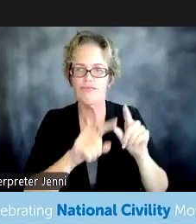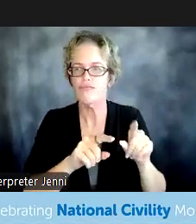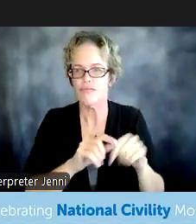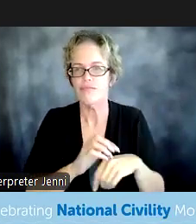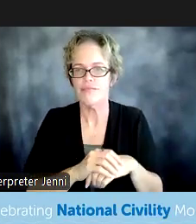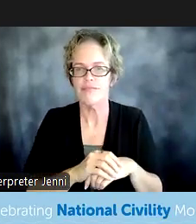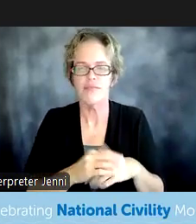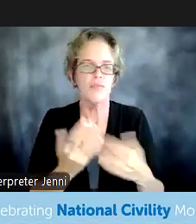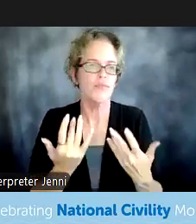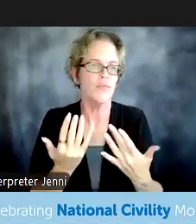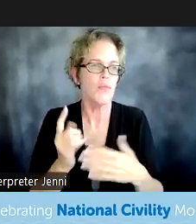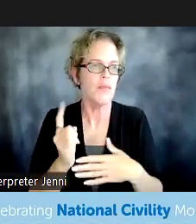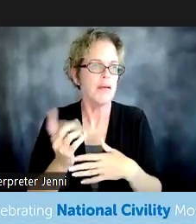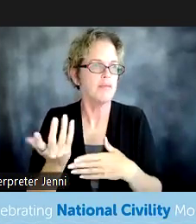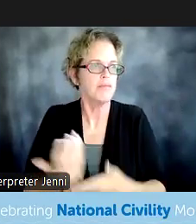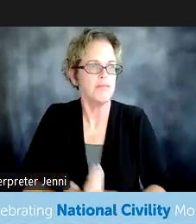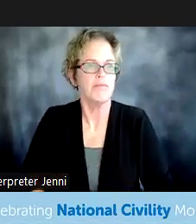here.